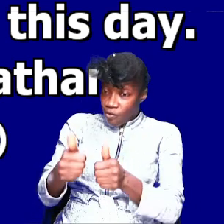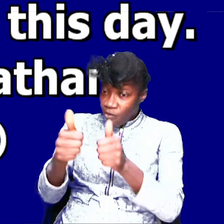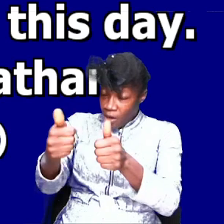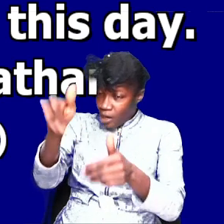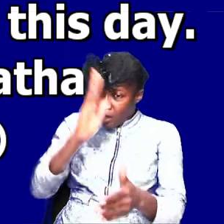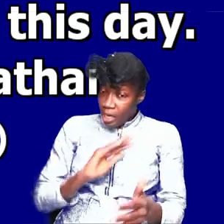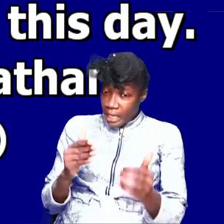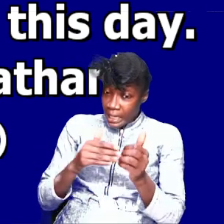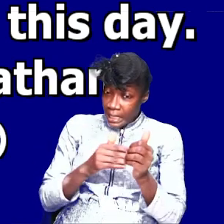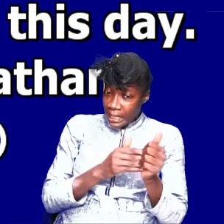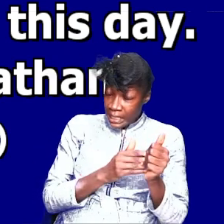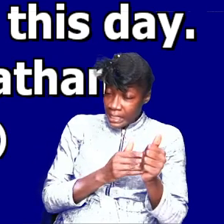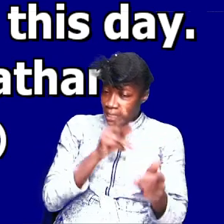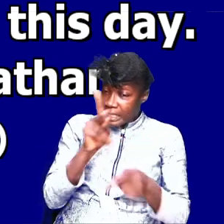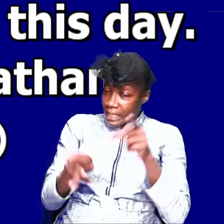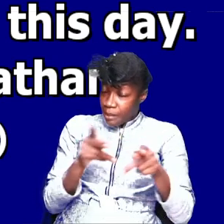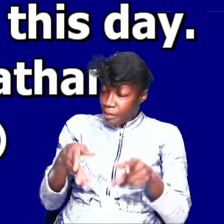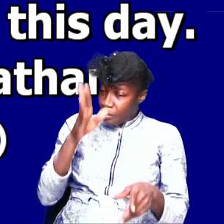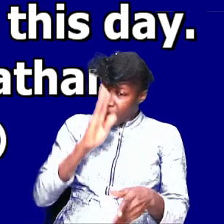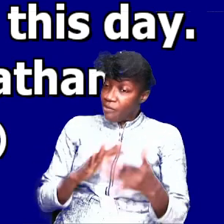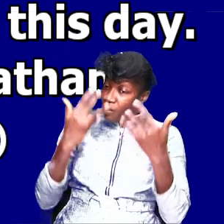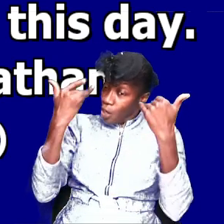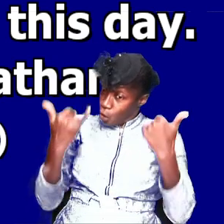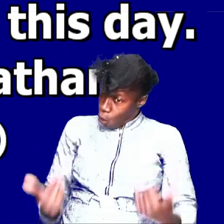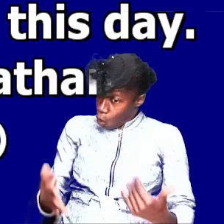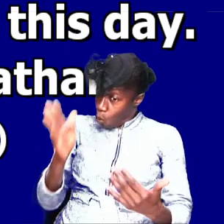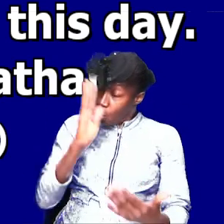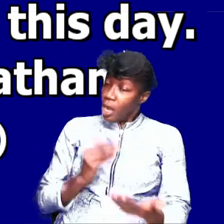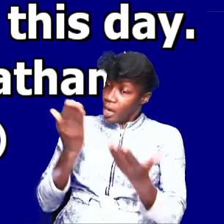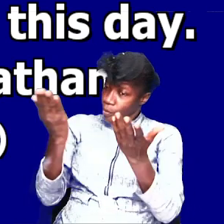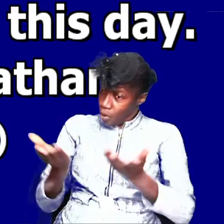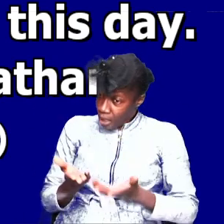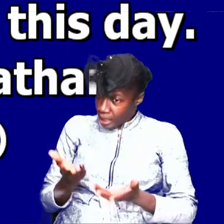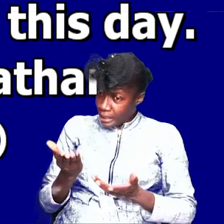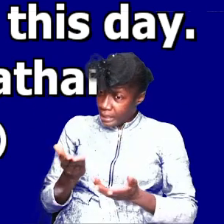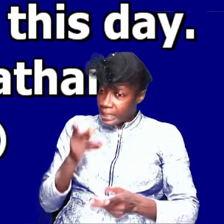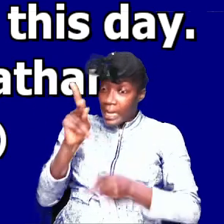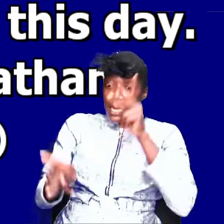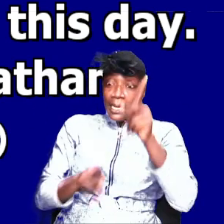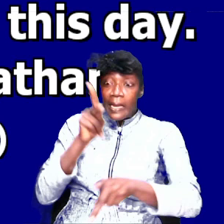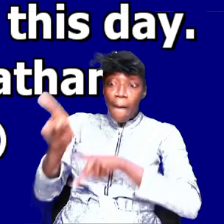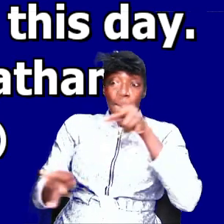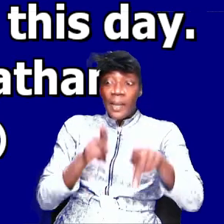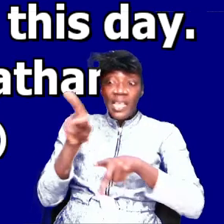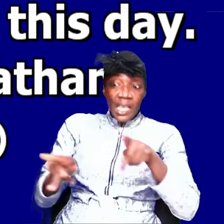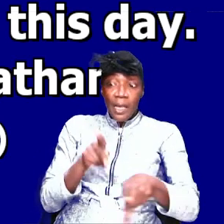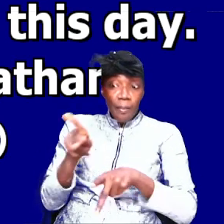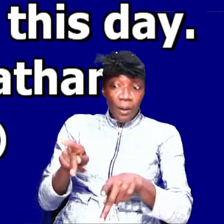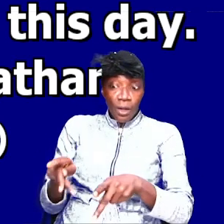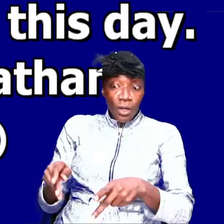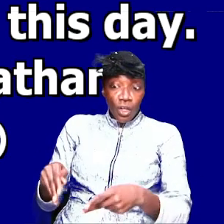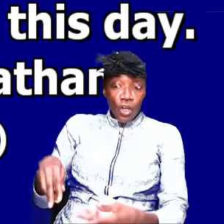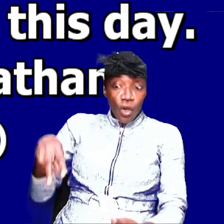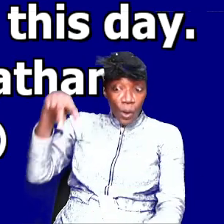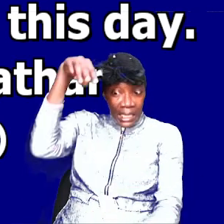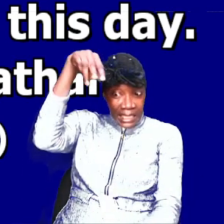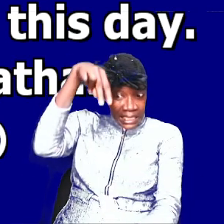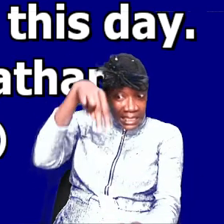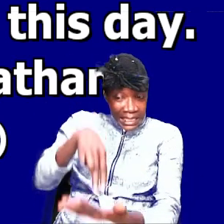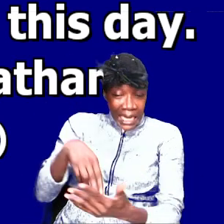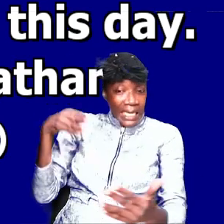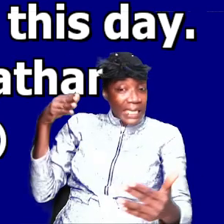God, how God wants us to lead them, the people will stand up against us.